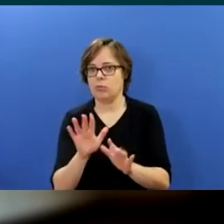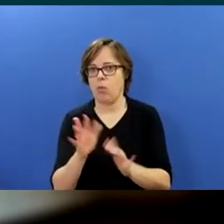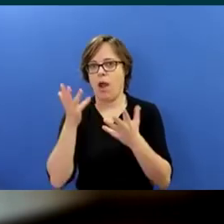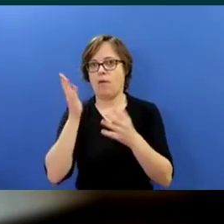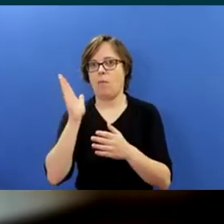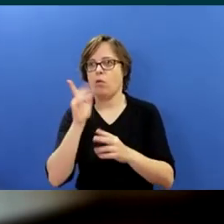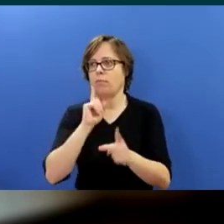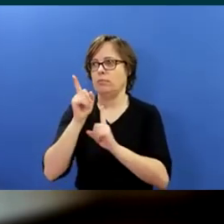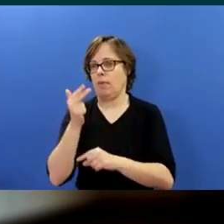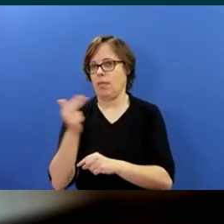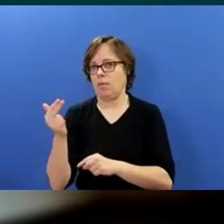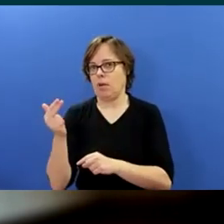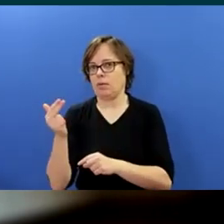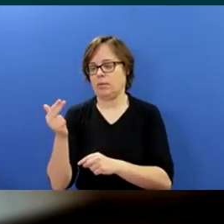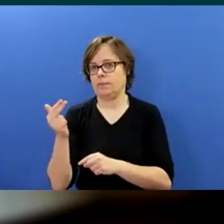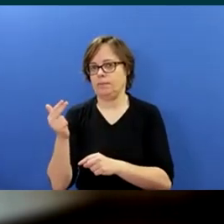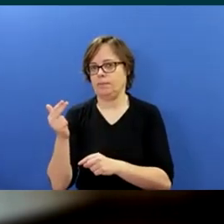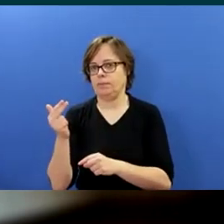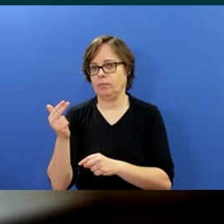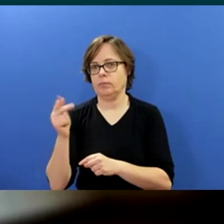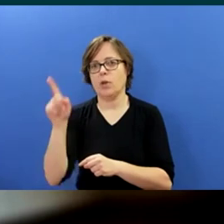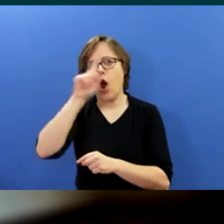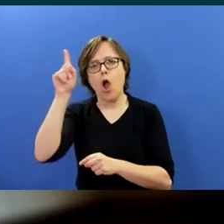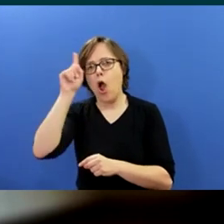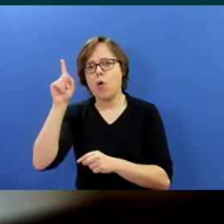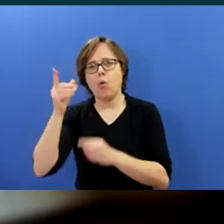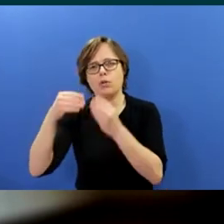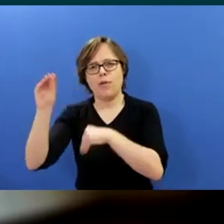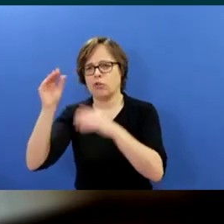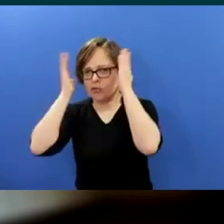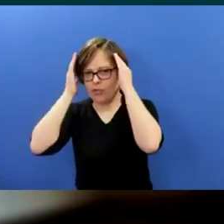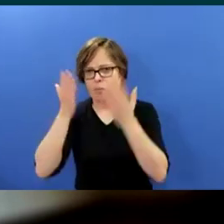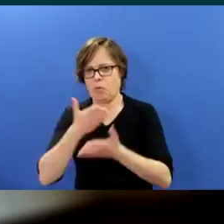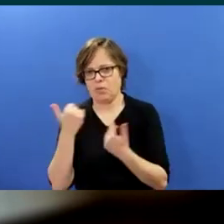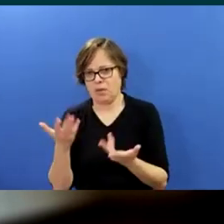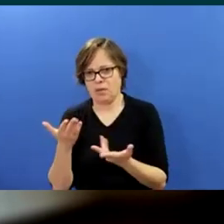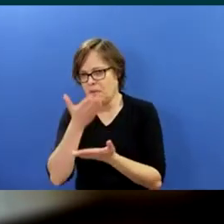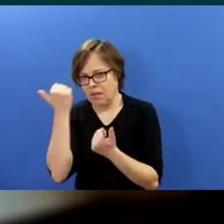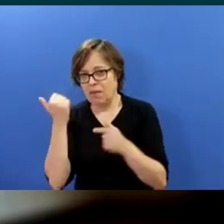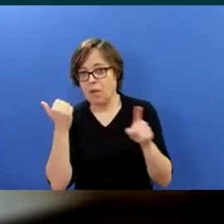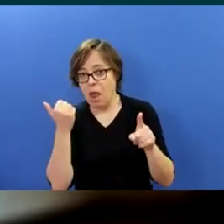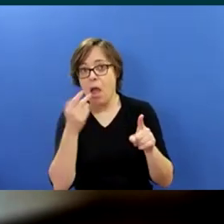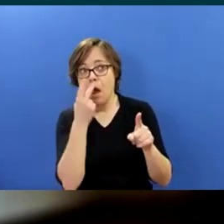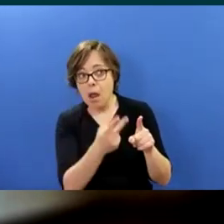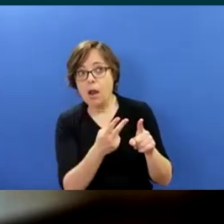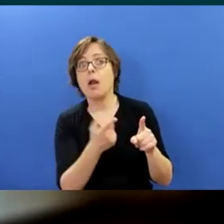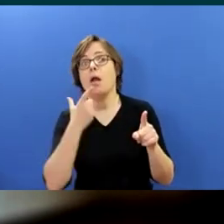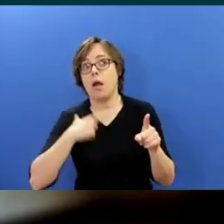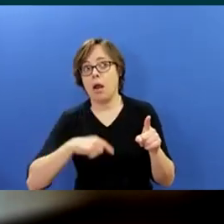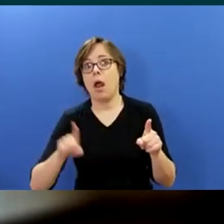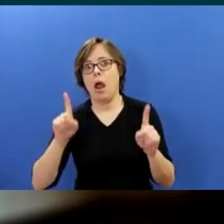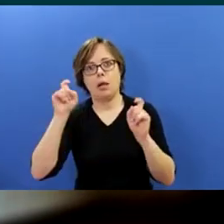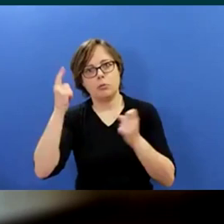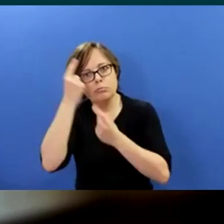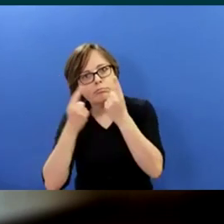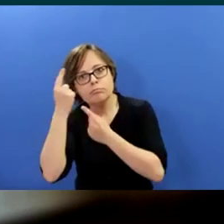minds, and they just go and walk their dogs and they see this exhibition and it kind of pops up in their head as